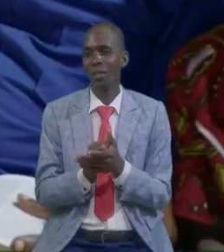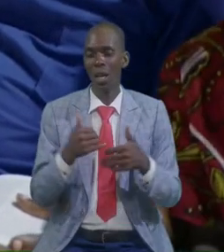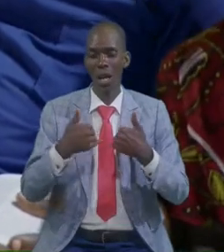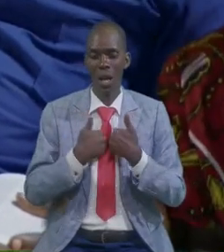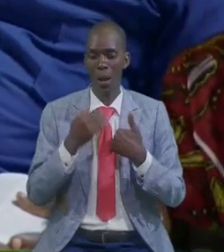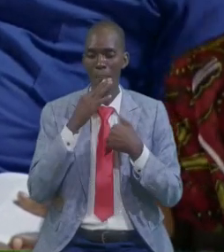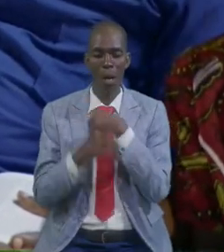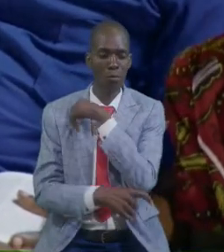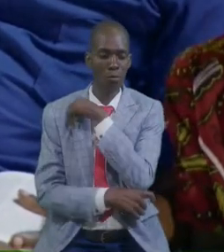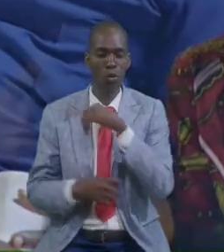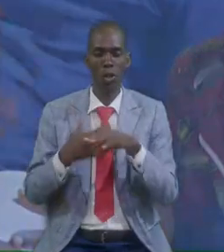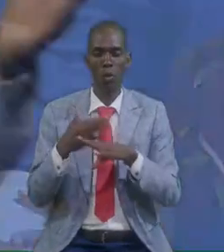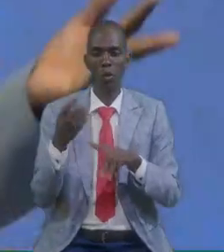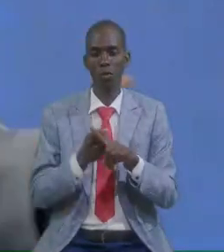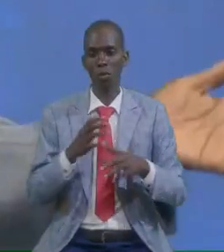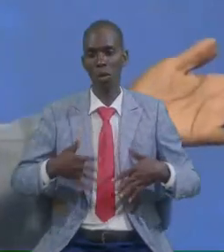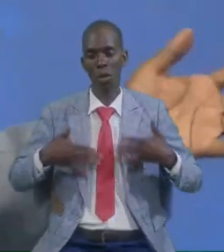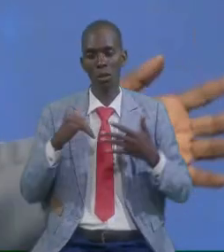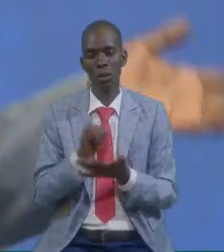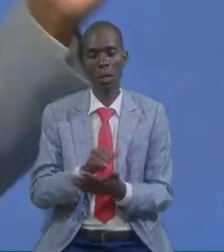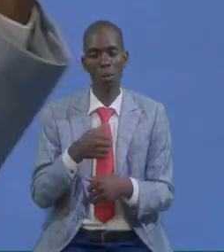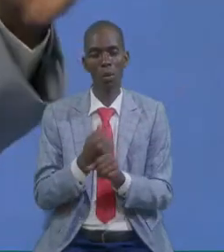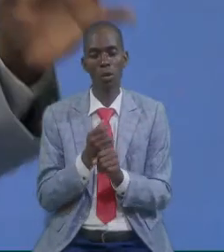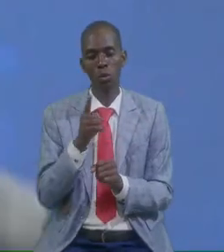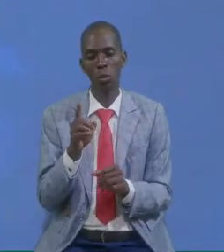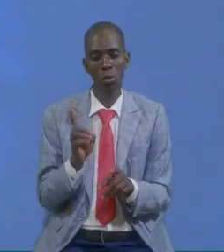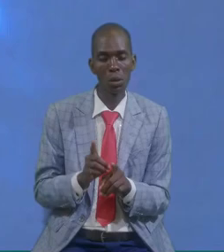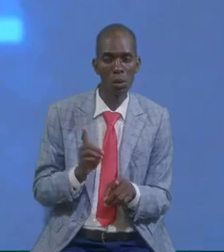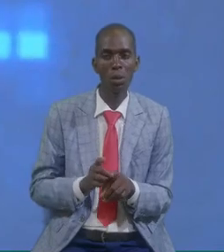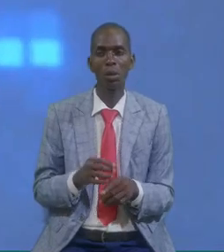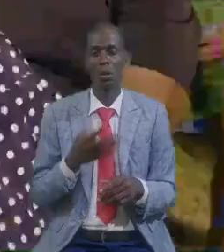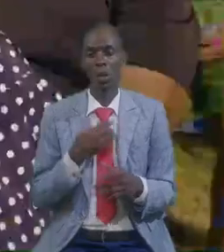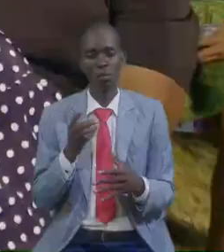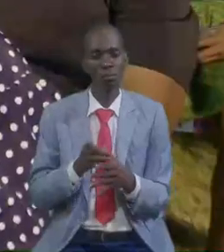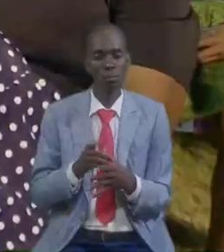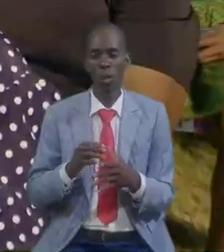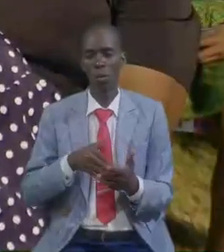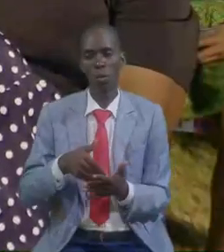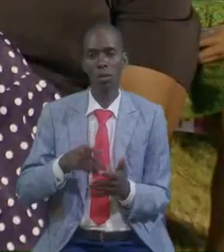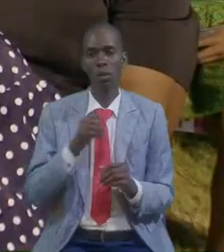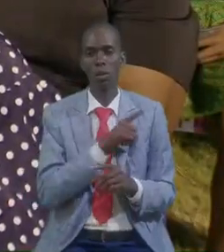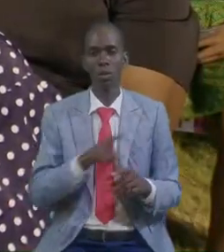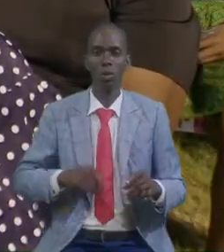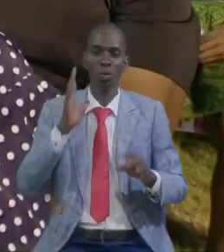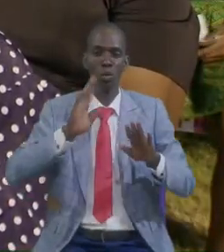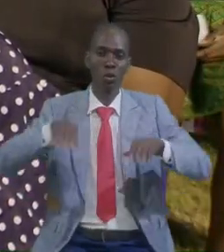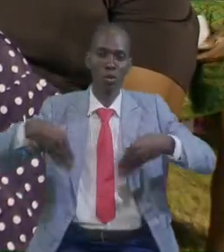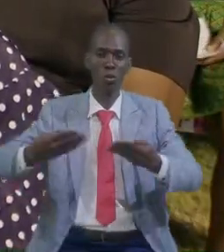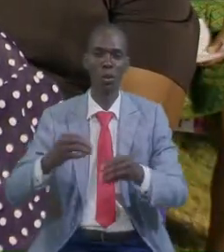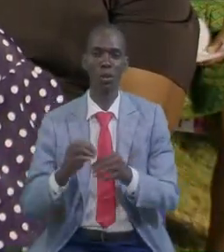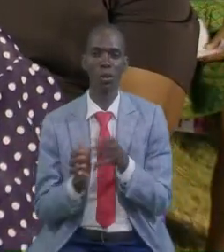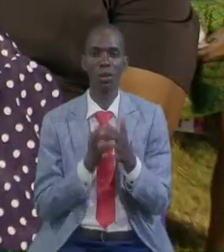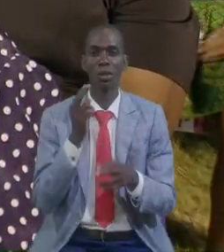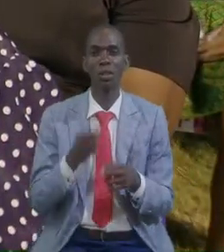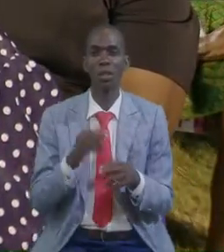life that makes you powerless, impotent, the Lord will supply. Look at verse 11. Verse